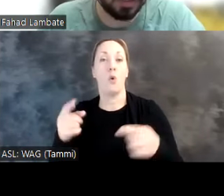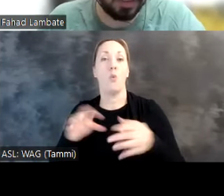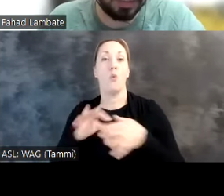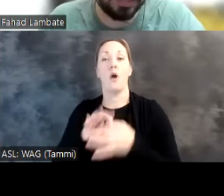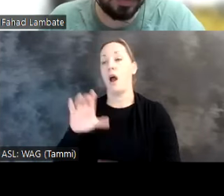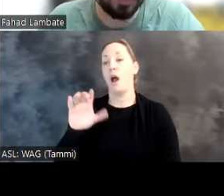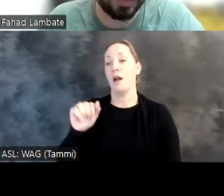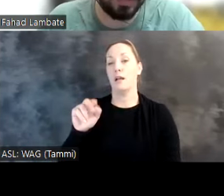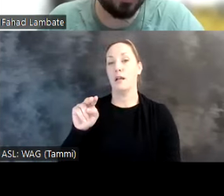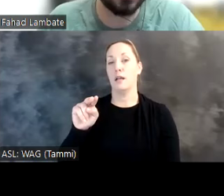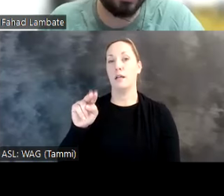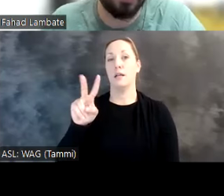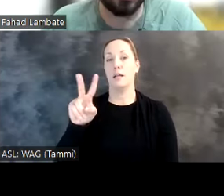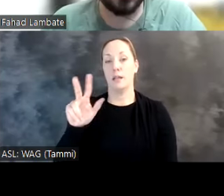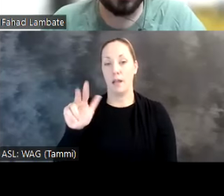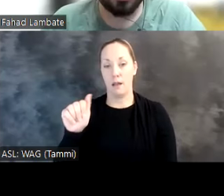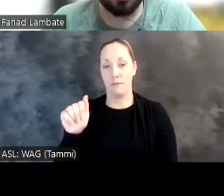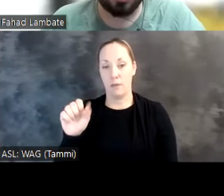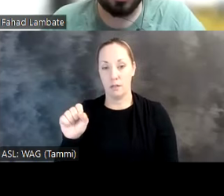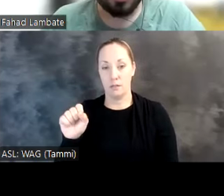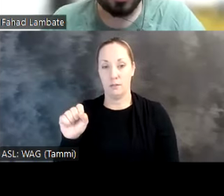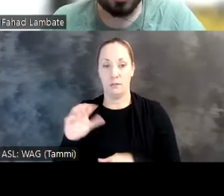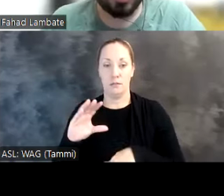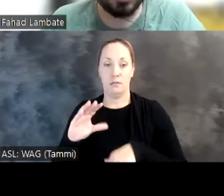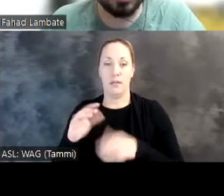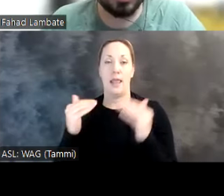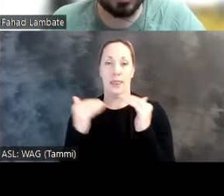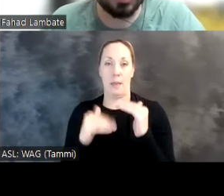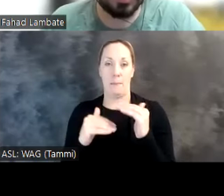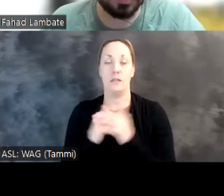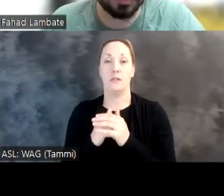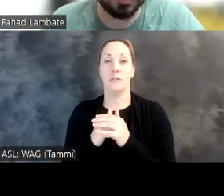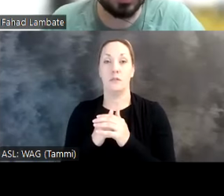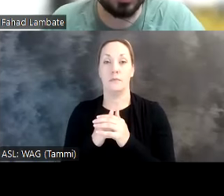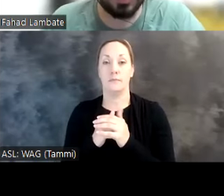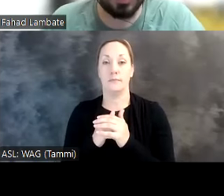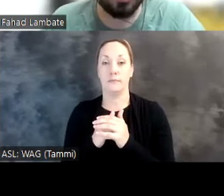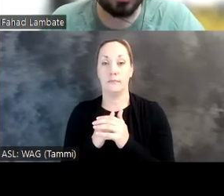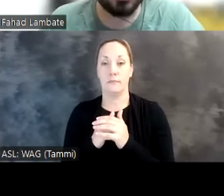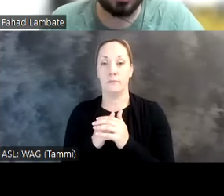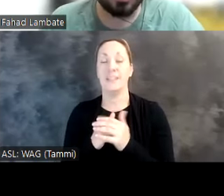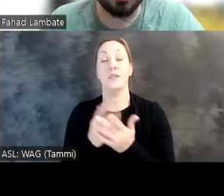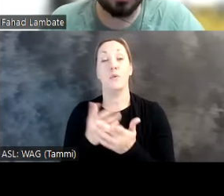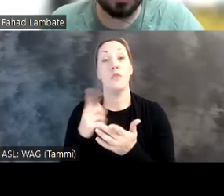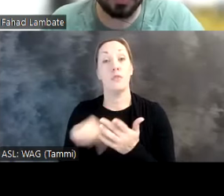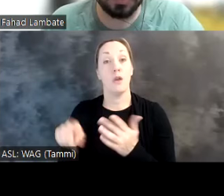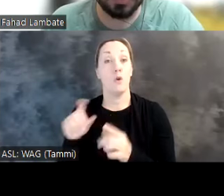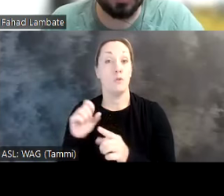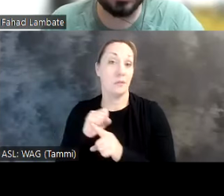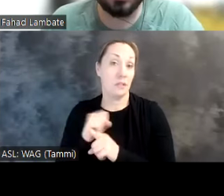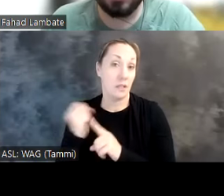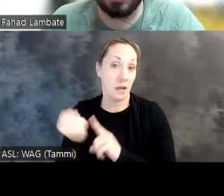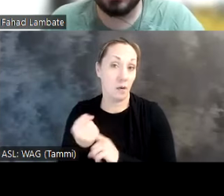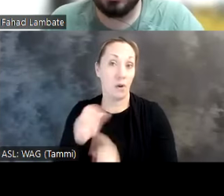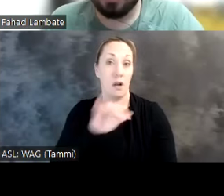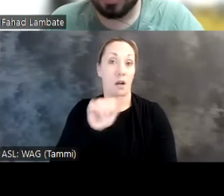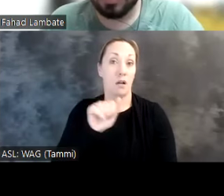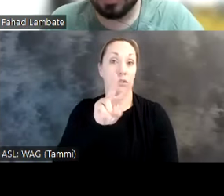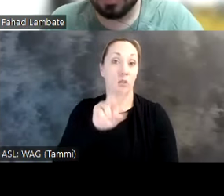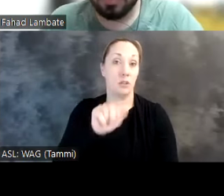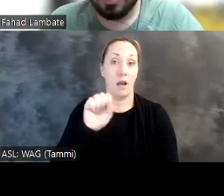canvas, like dealing with canvas elements, okay. So in such scenarios, JavaScript plays